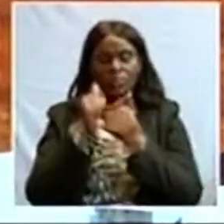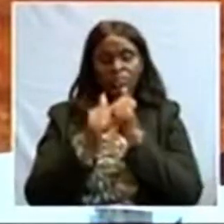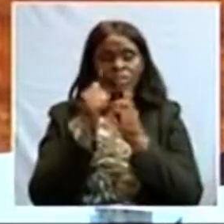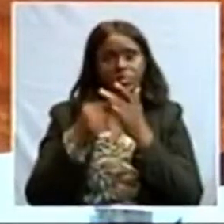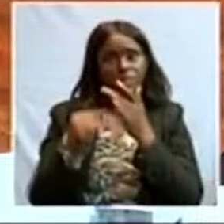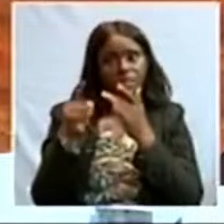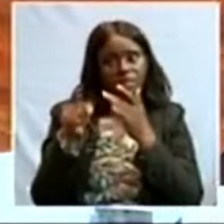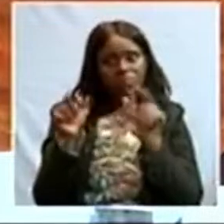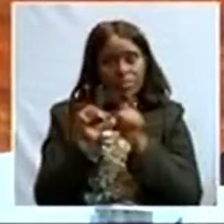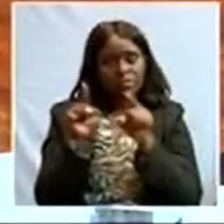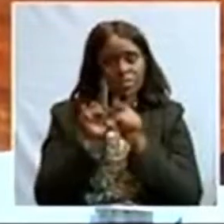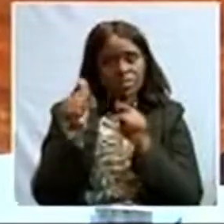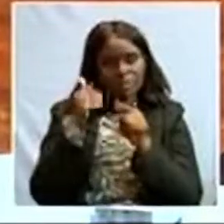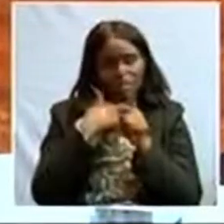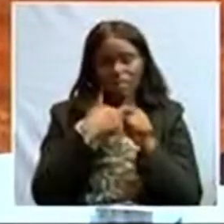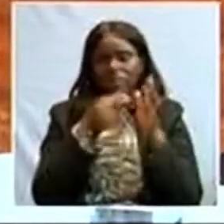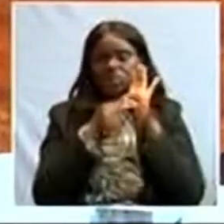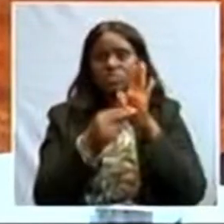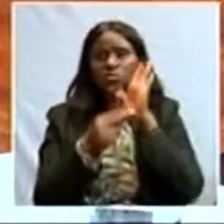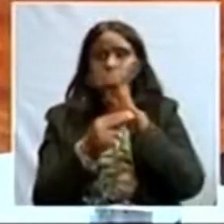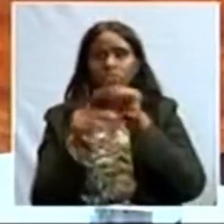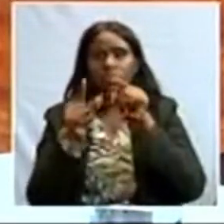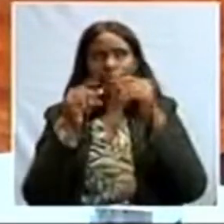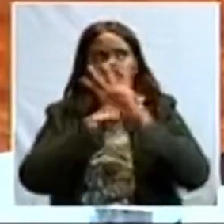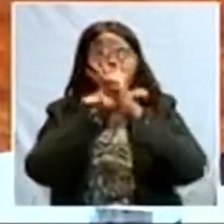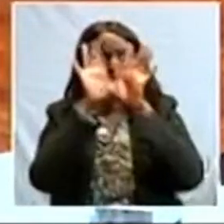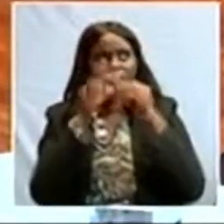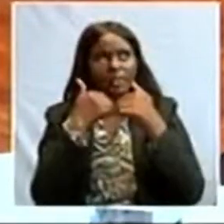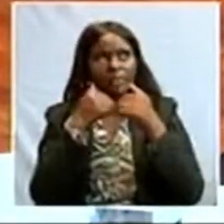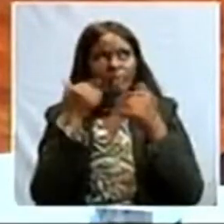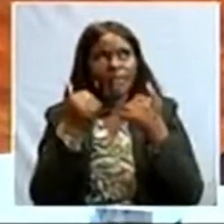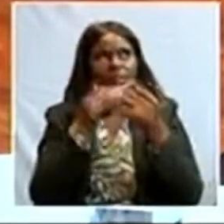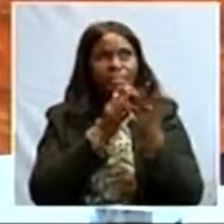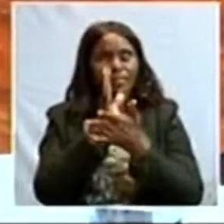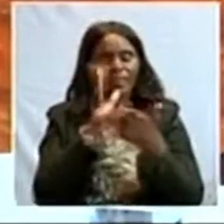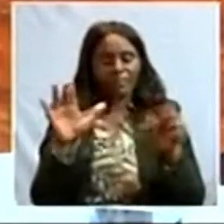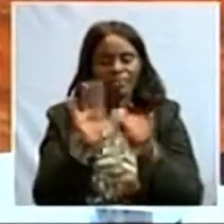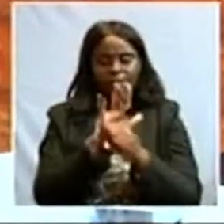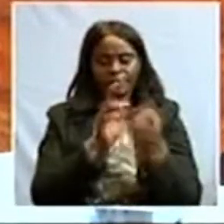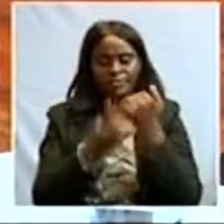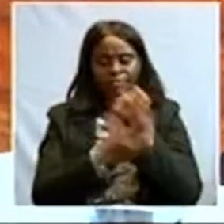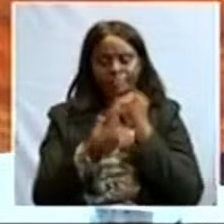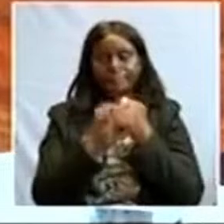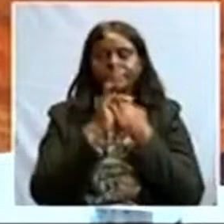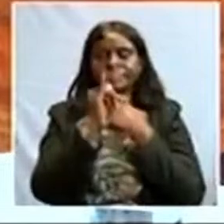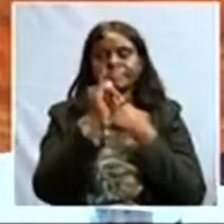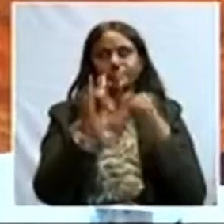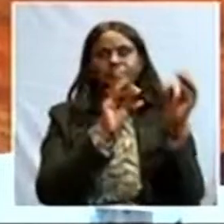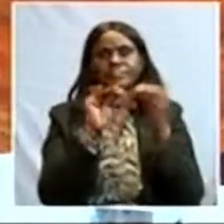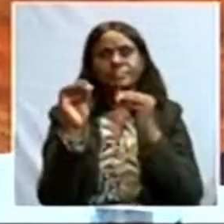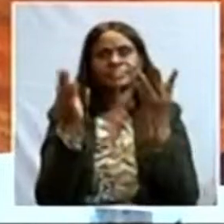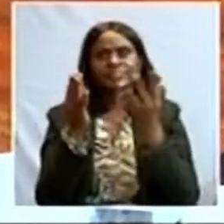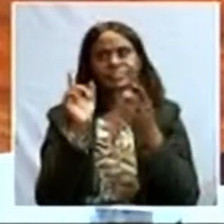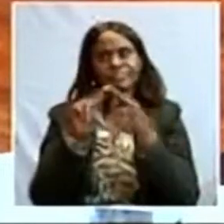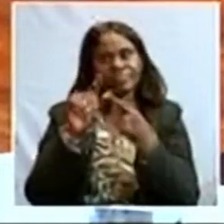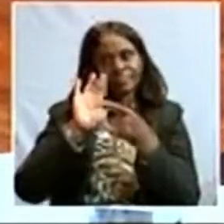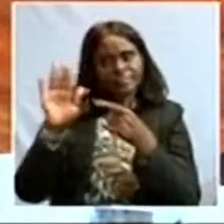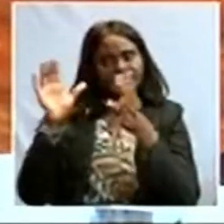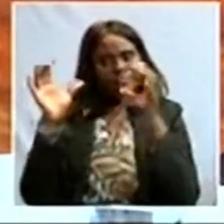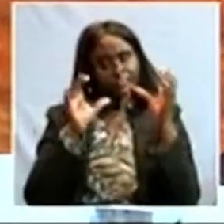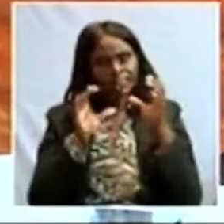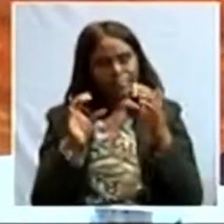is, and you have indicated clearly that the rightful department has not moved to your